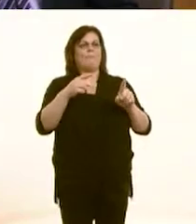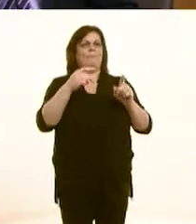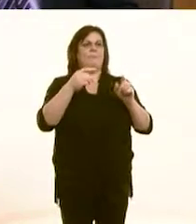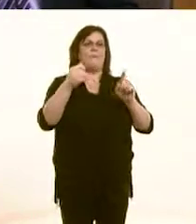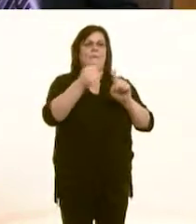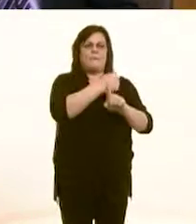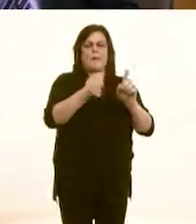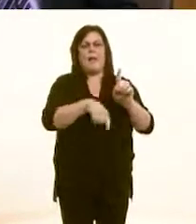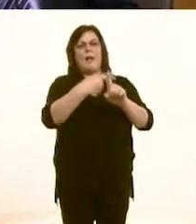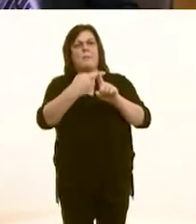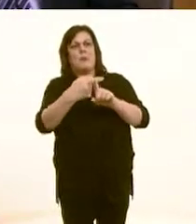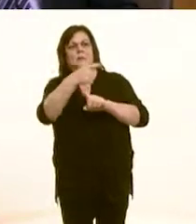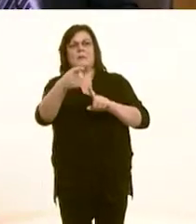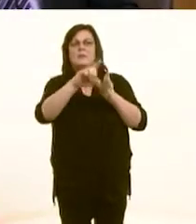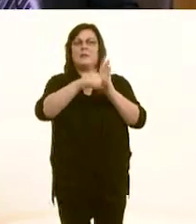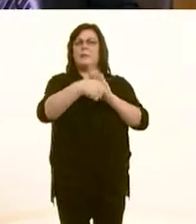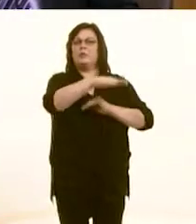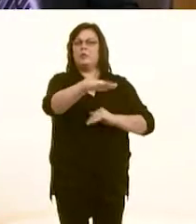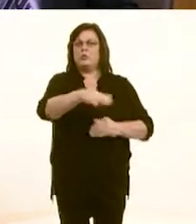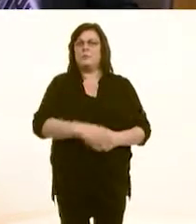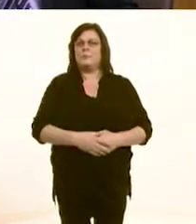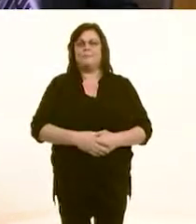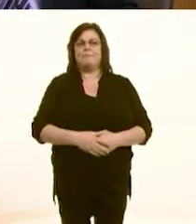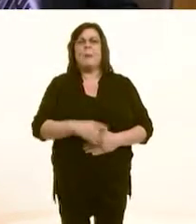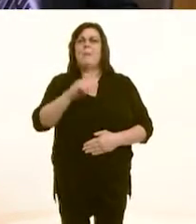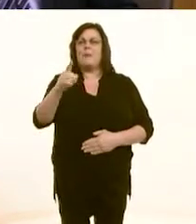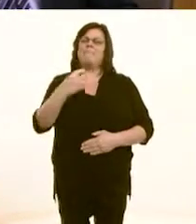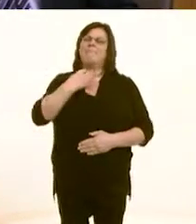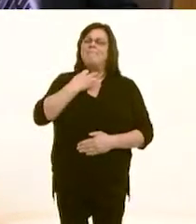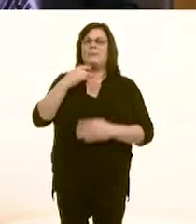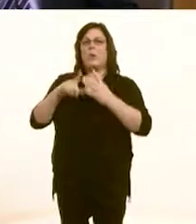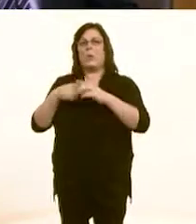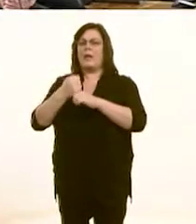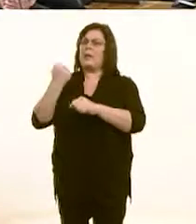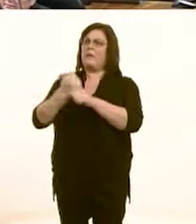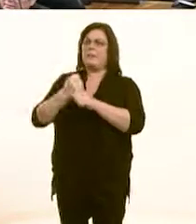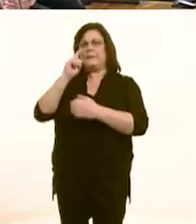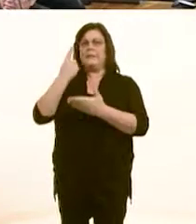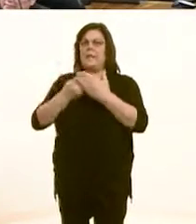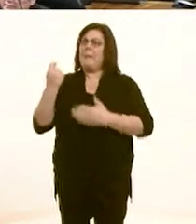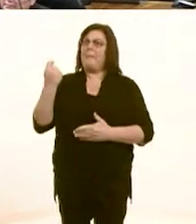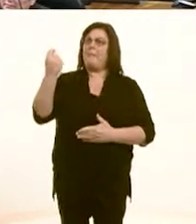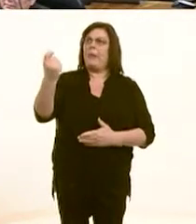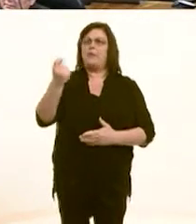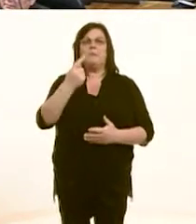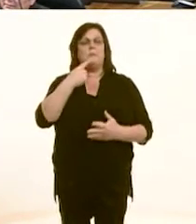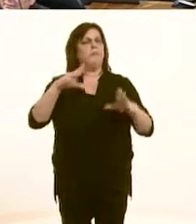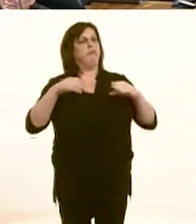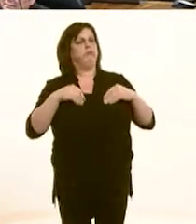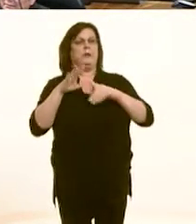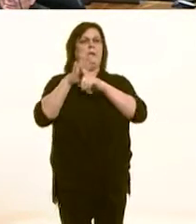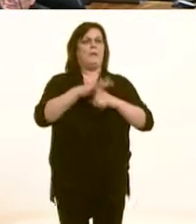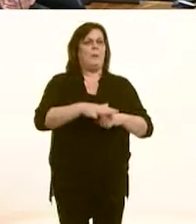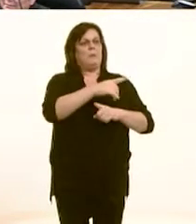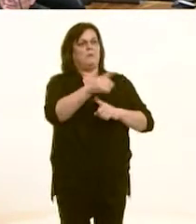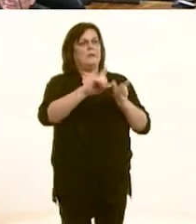children. Unfortunately, the UK government has taken the view that it wants to appeal. It has admitted discrimination against